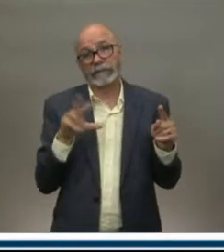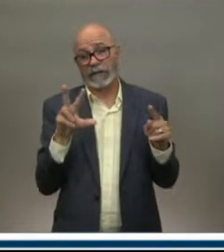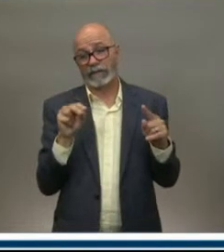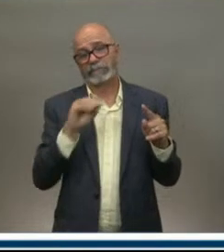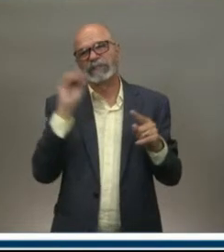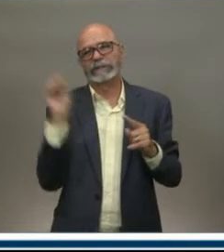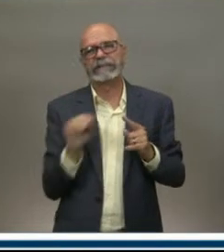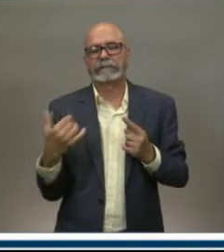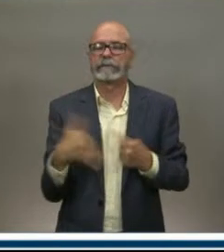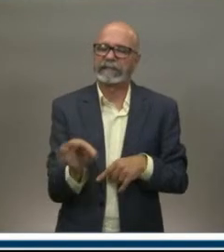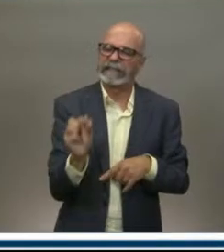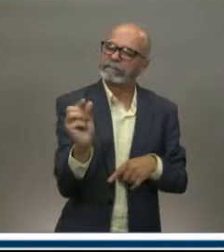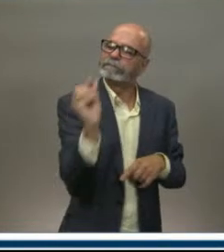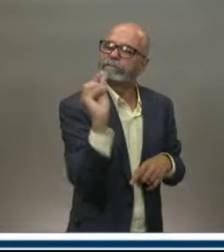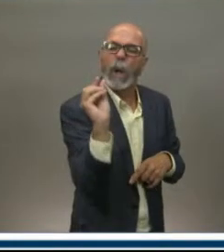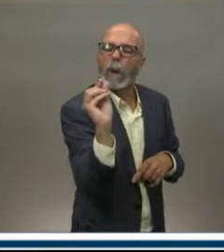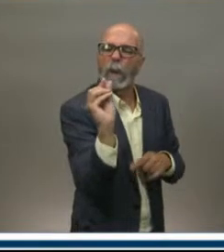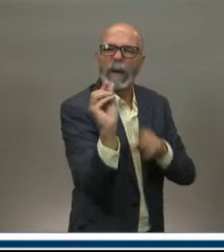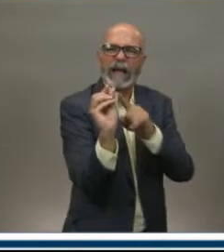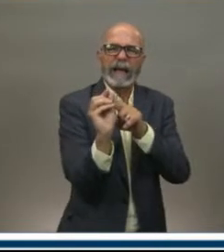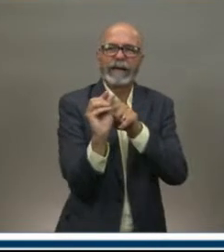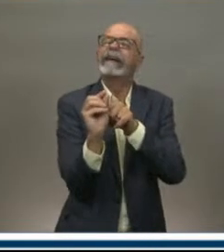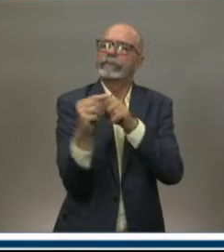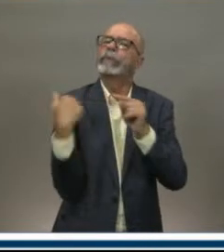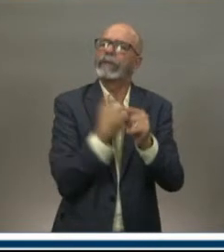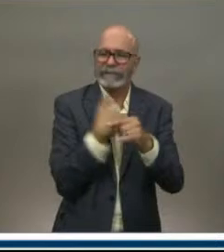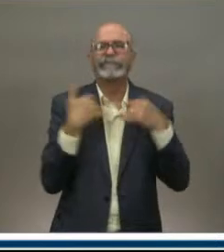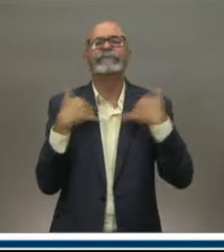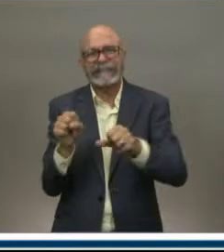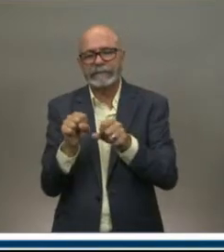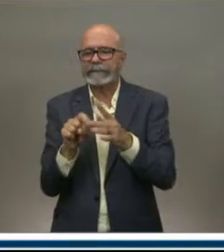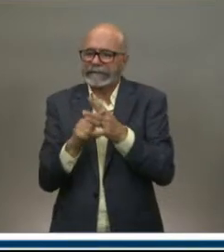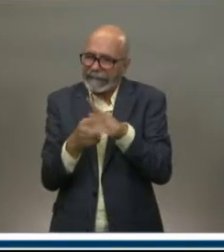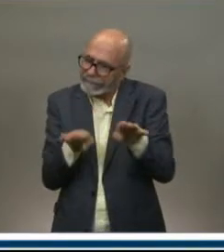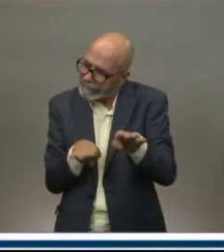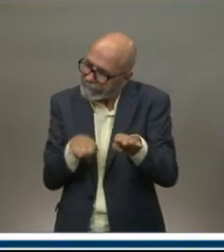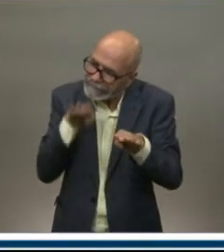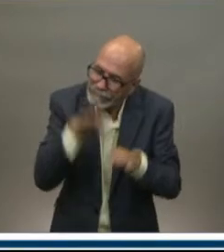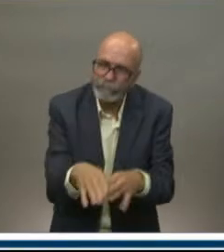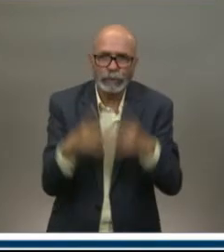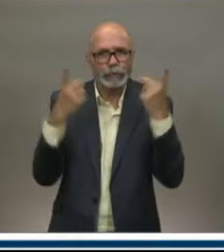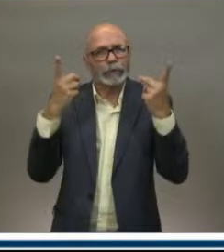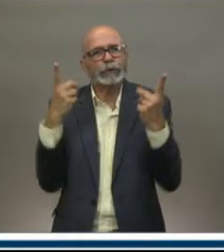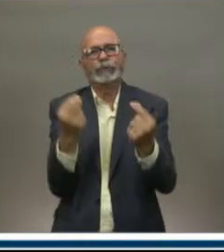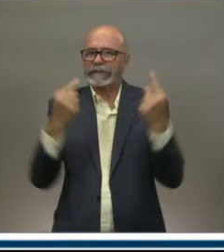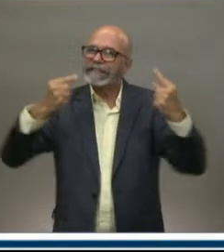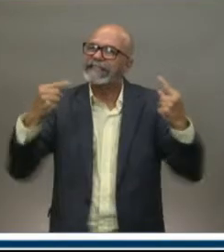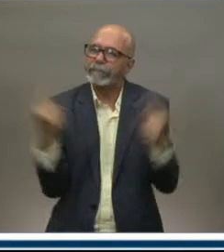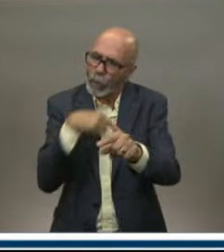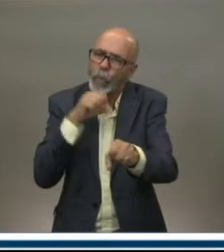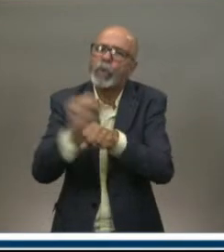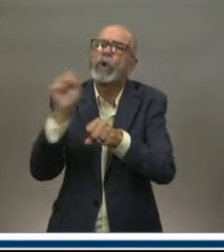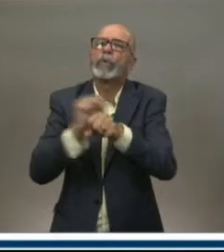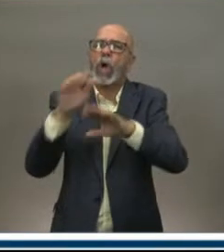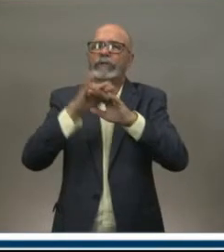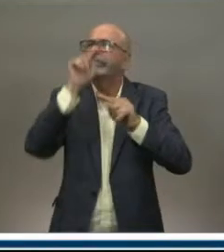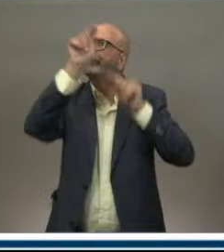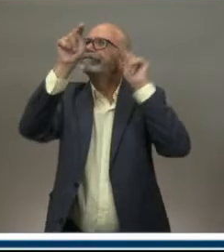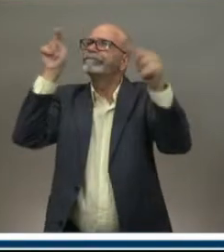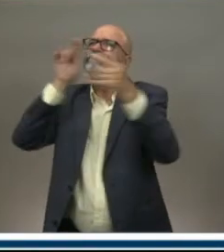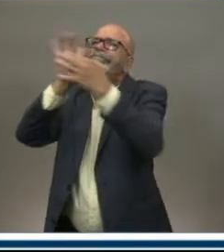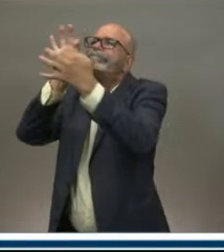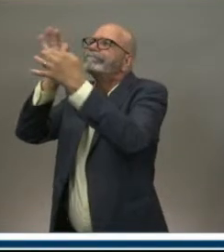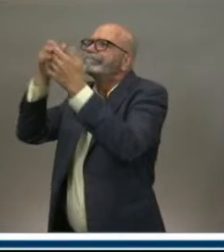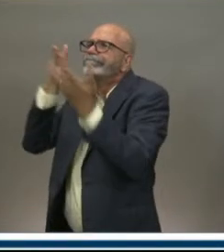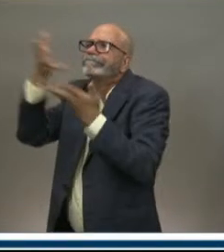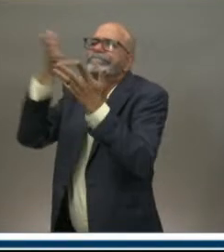will be taking, and the action will be starting to work with those facilities to manage